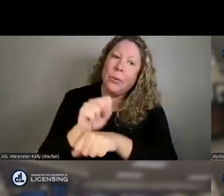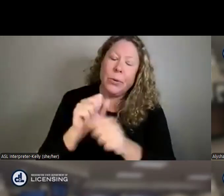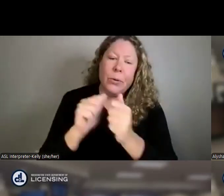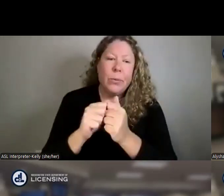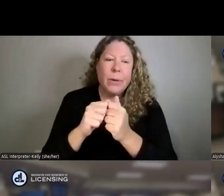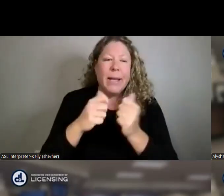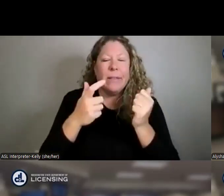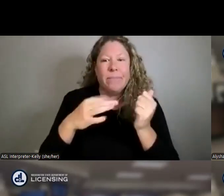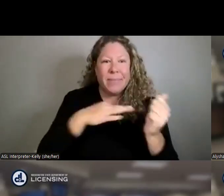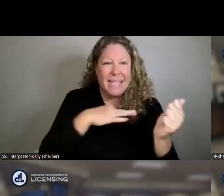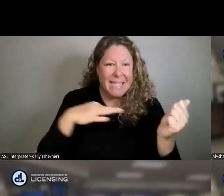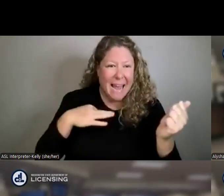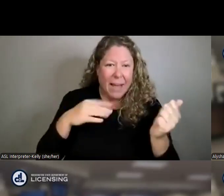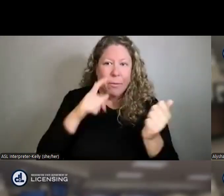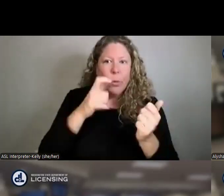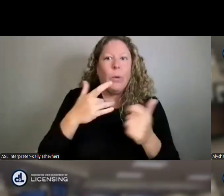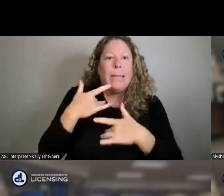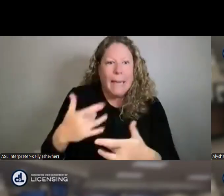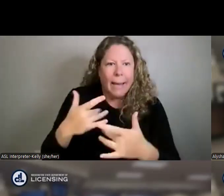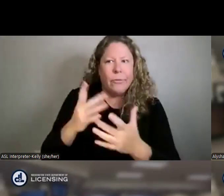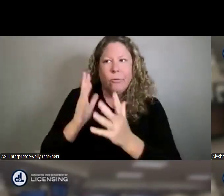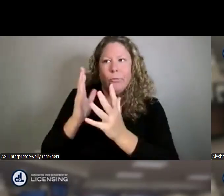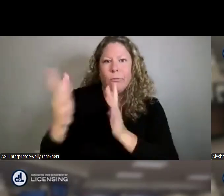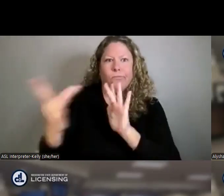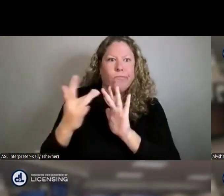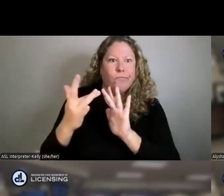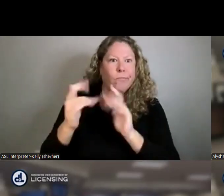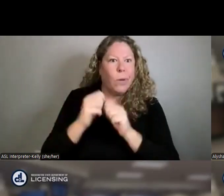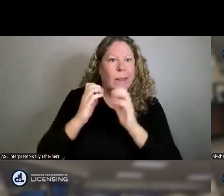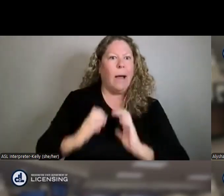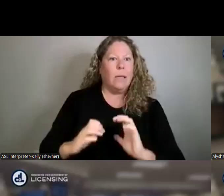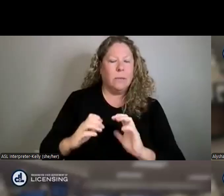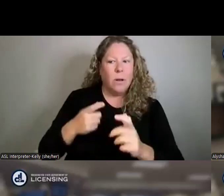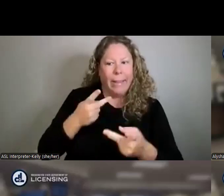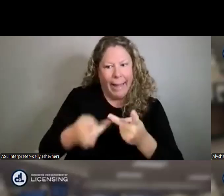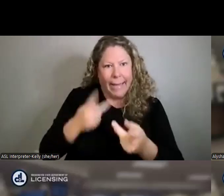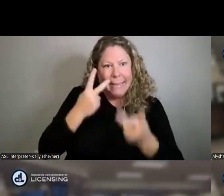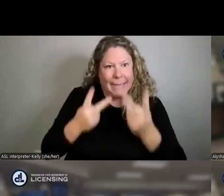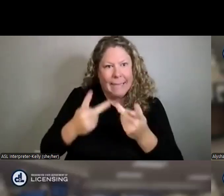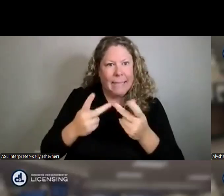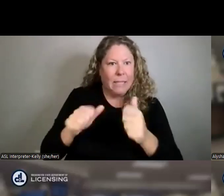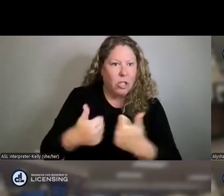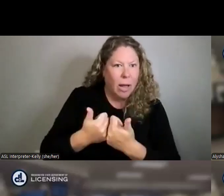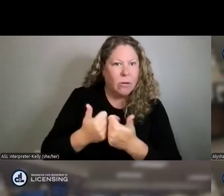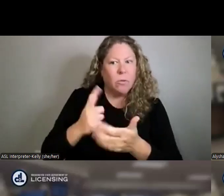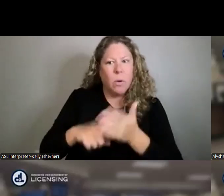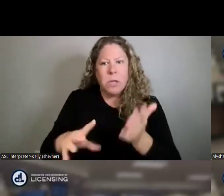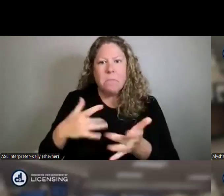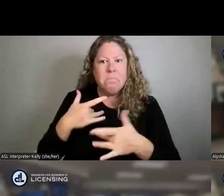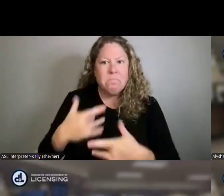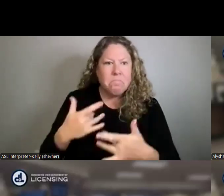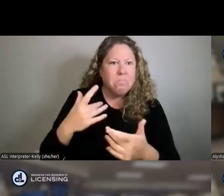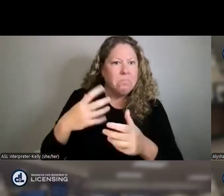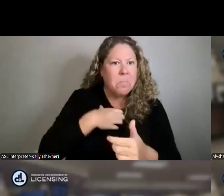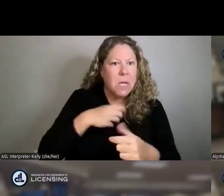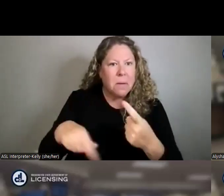people who are talking to customers day in and day out and really seeing those challenges firsthand, as well as security guard